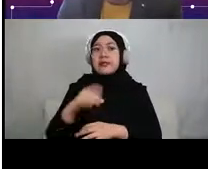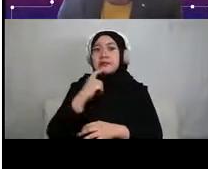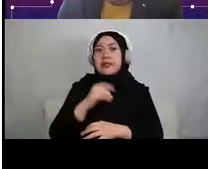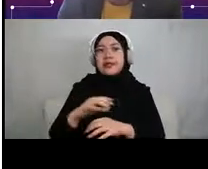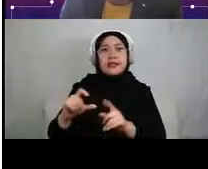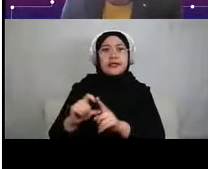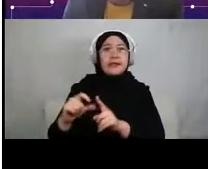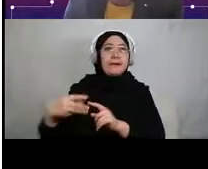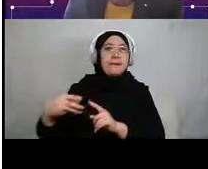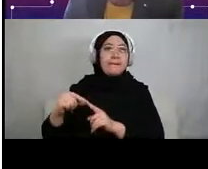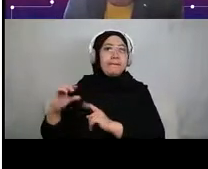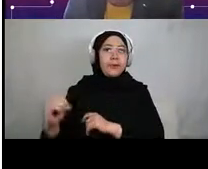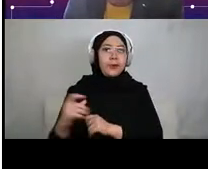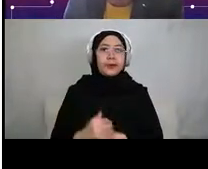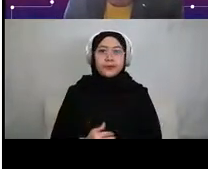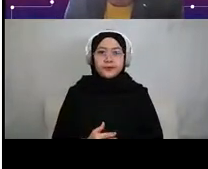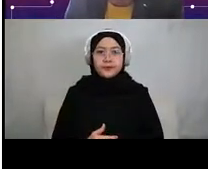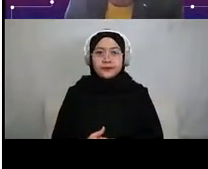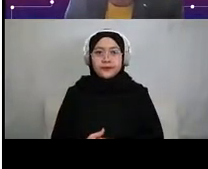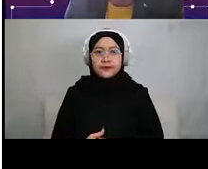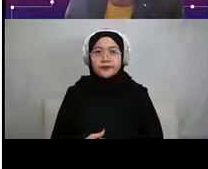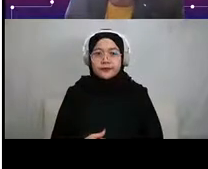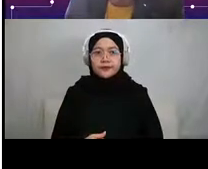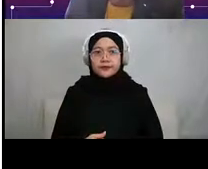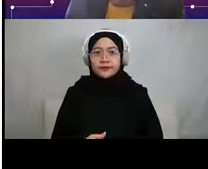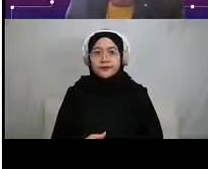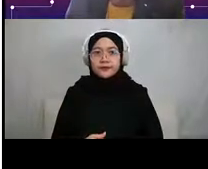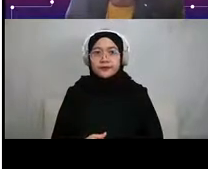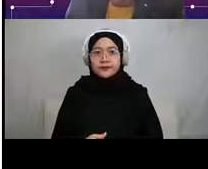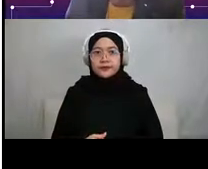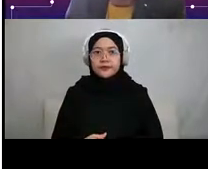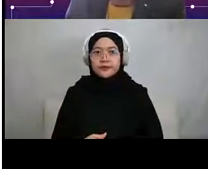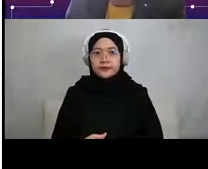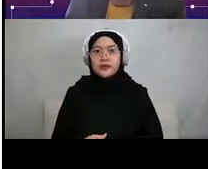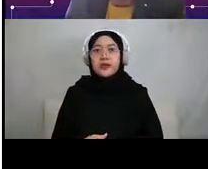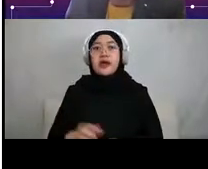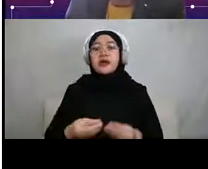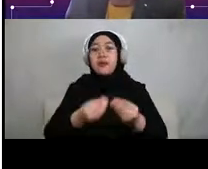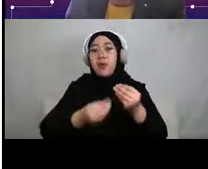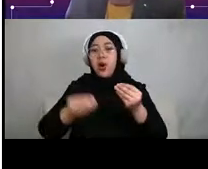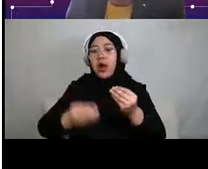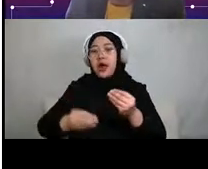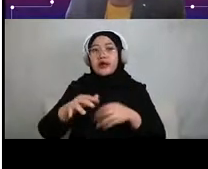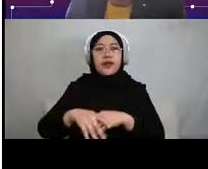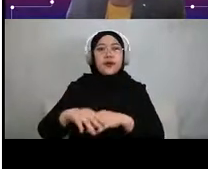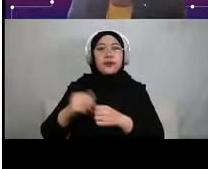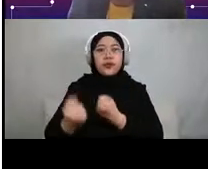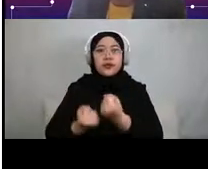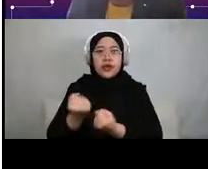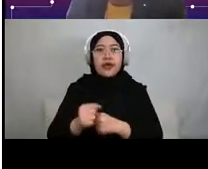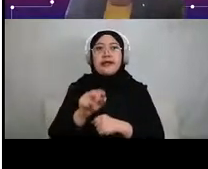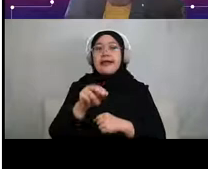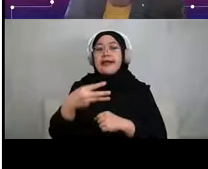have a subsidiary or sister concern, which is called EV Trans Private Limited, which is India's largest electric bus